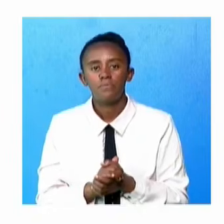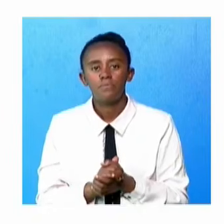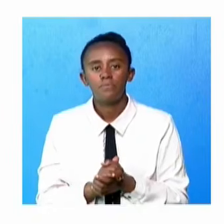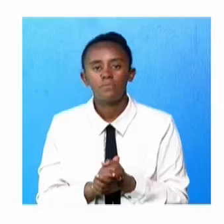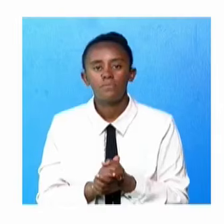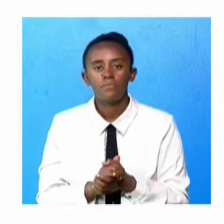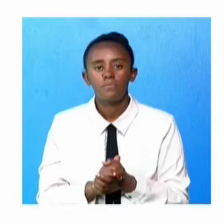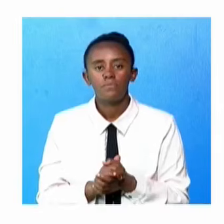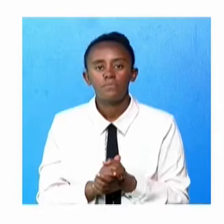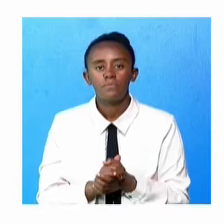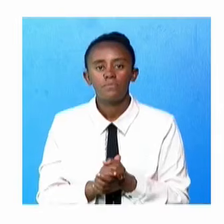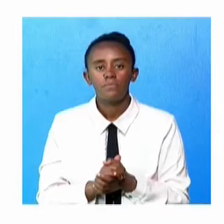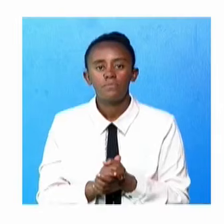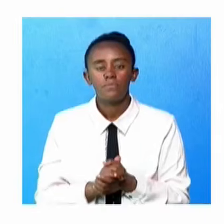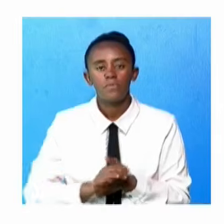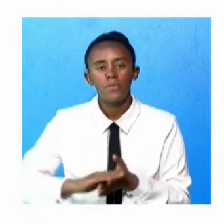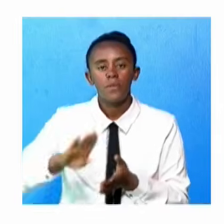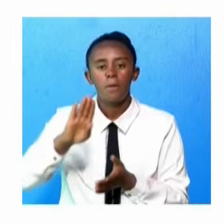Body,